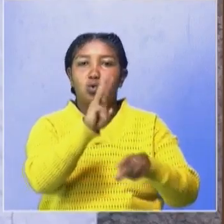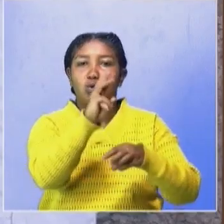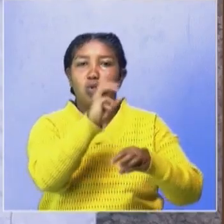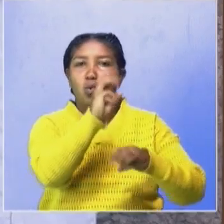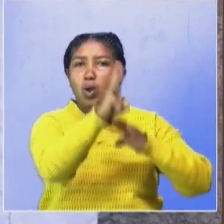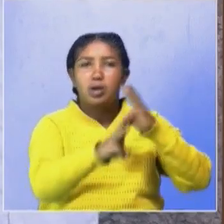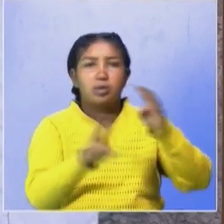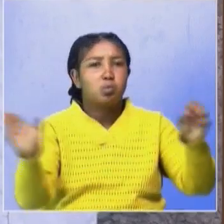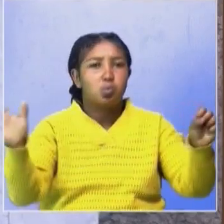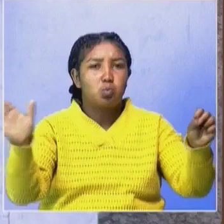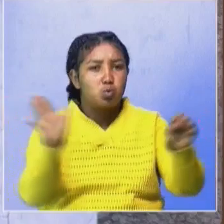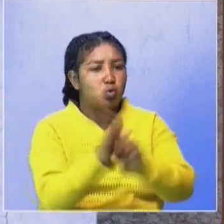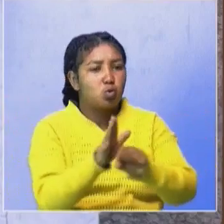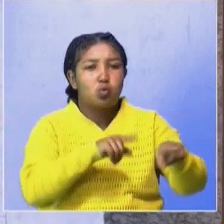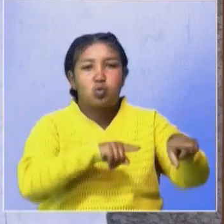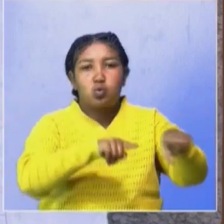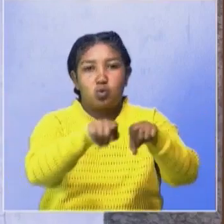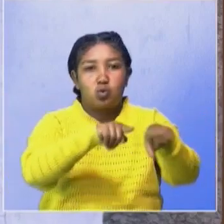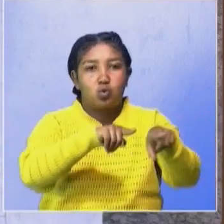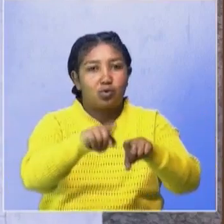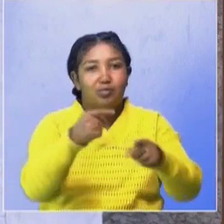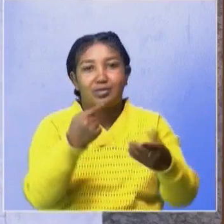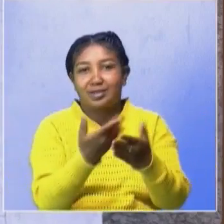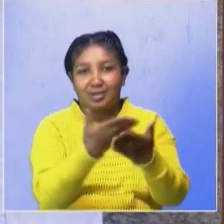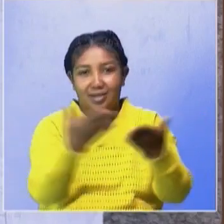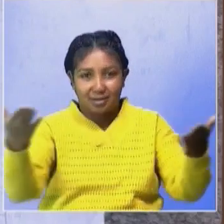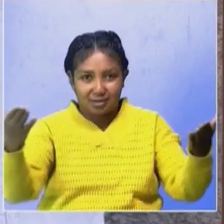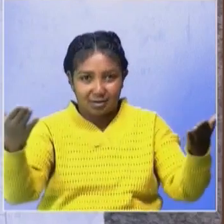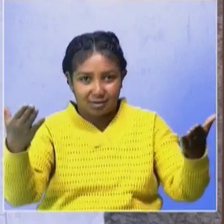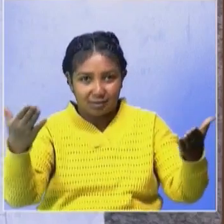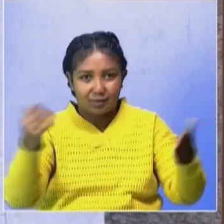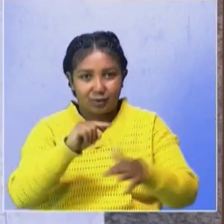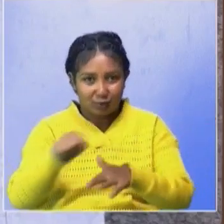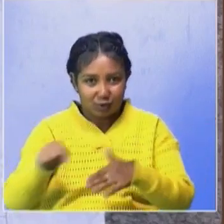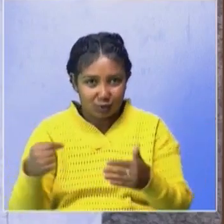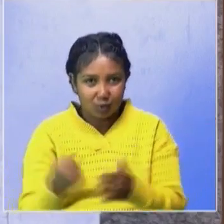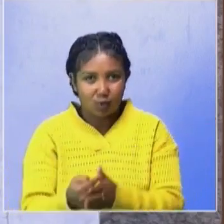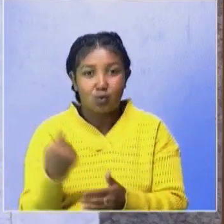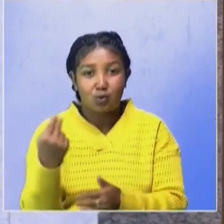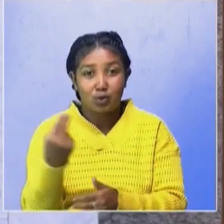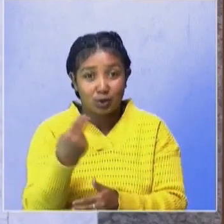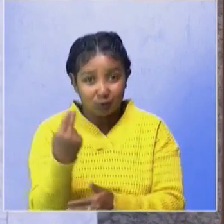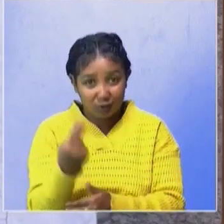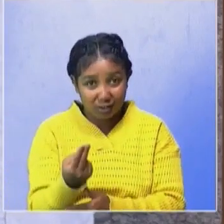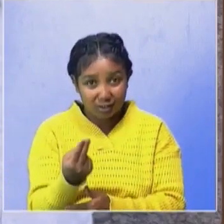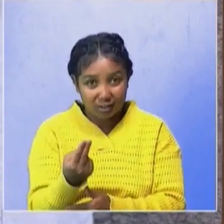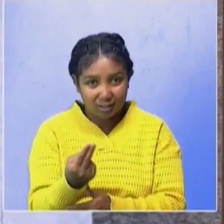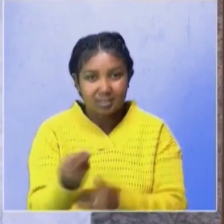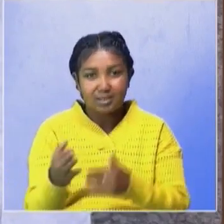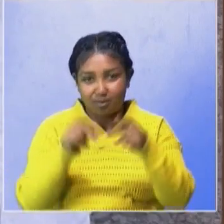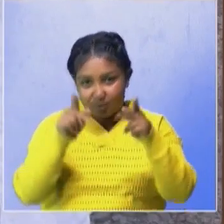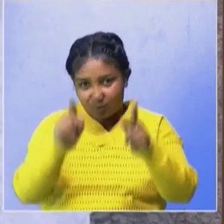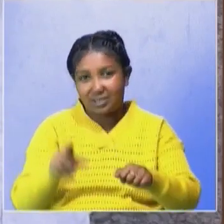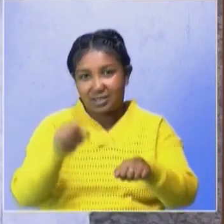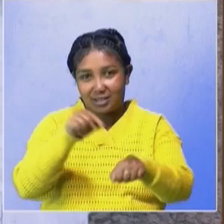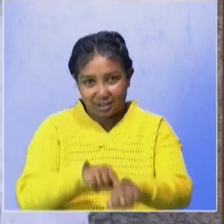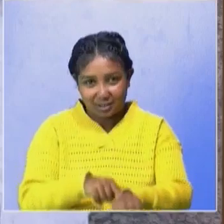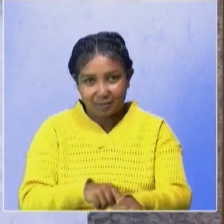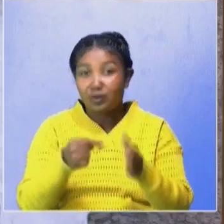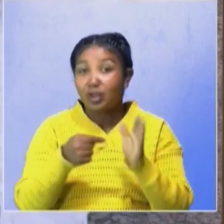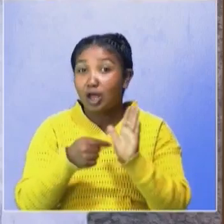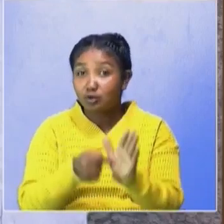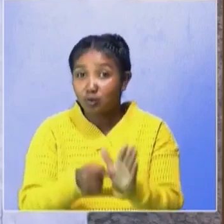in those world, they agree with that thing. So we can use simple present tense that